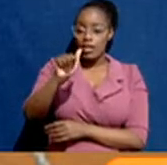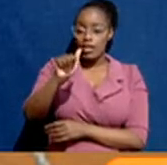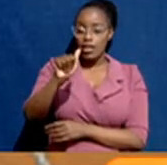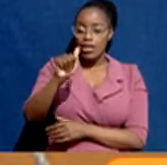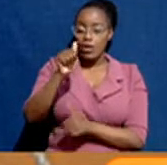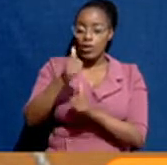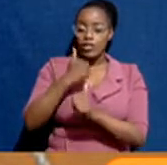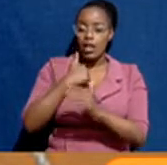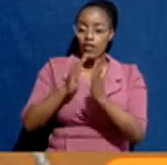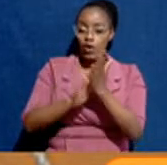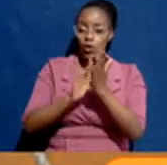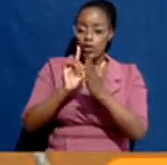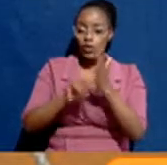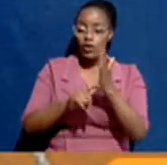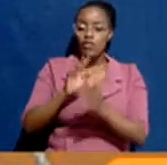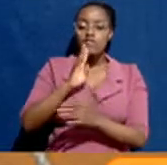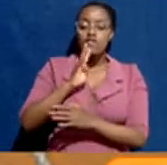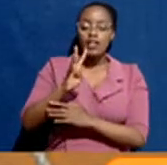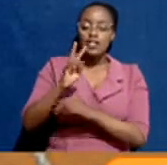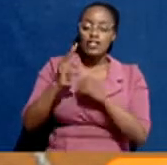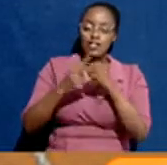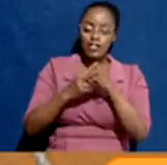had recommended 407,